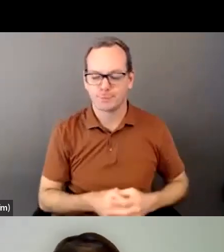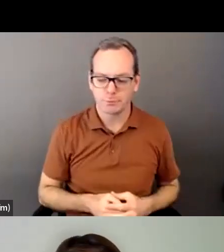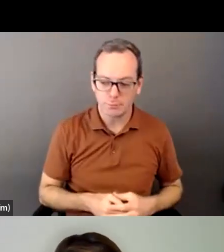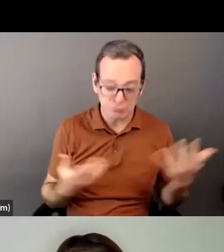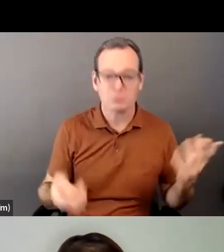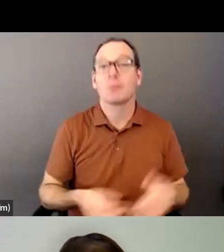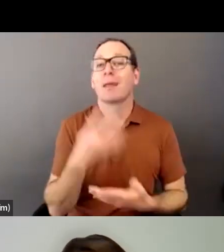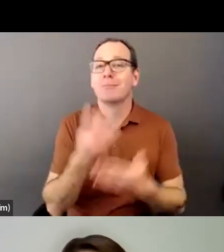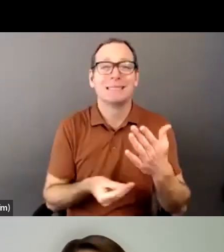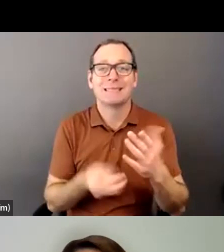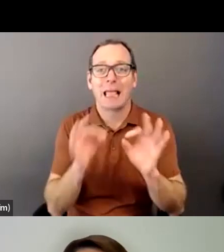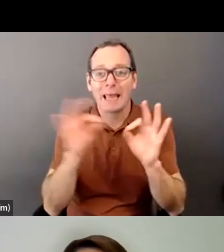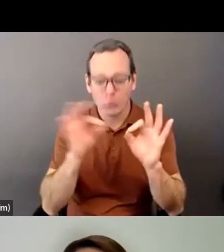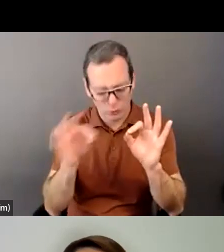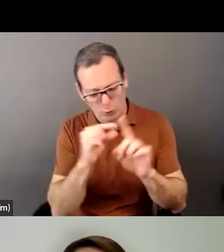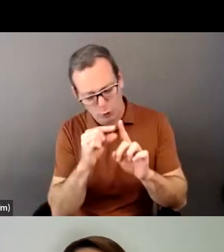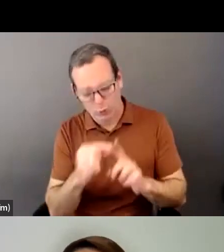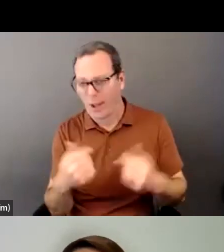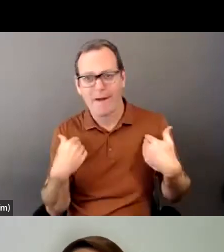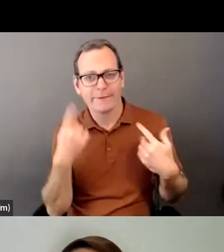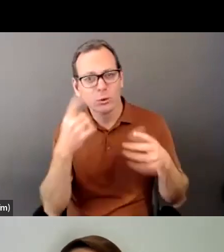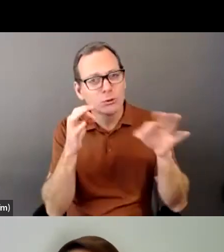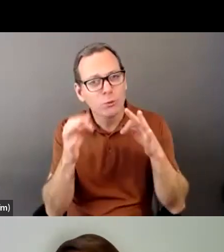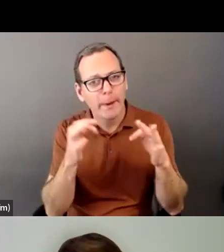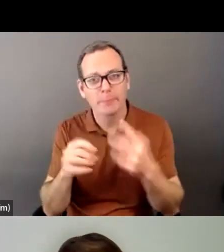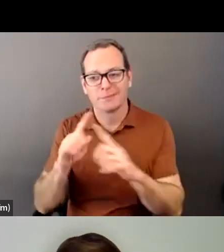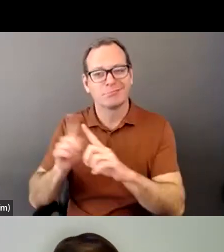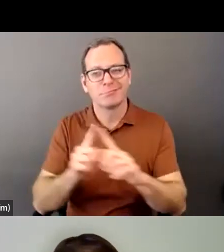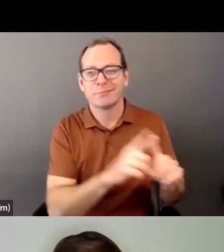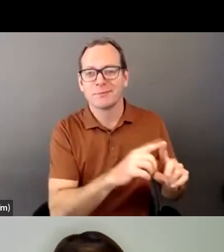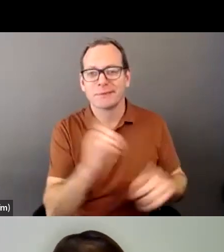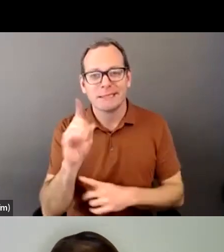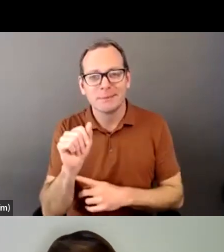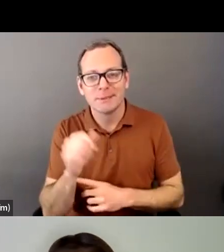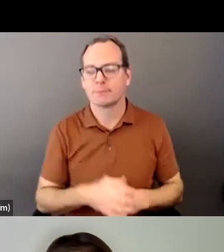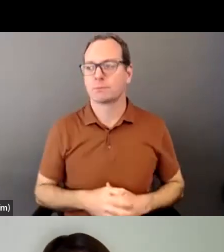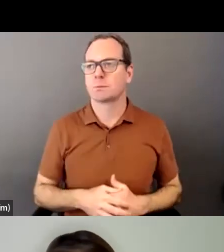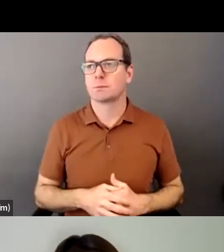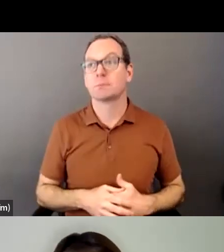even to describe such, it shows you a variety of the lack of understanding,